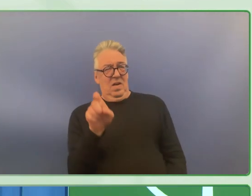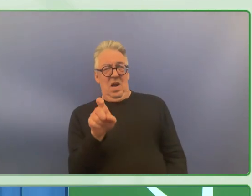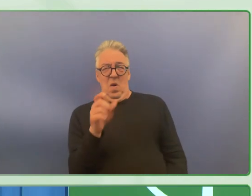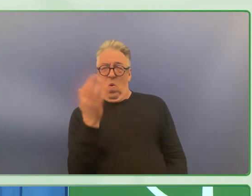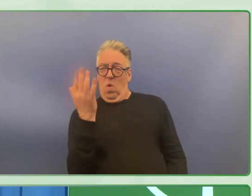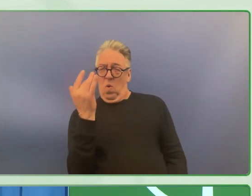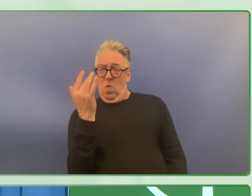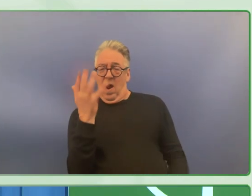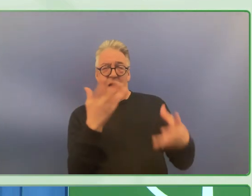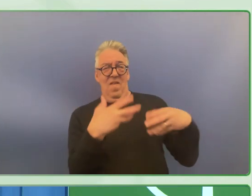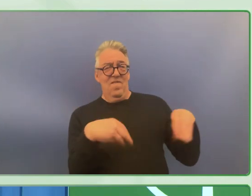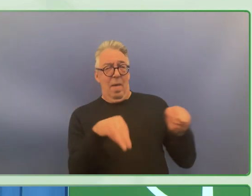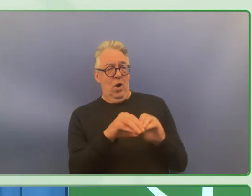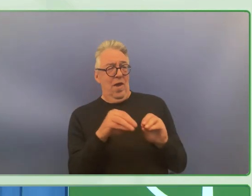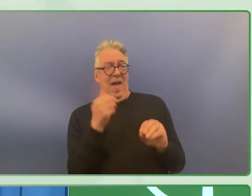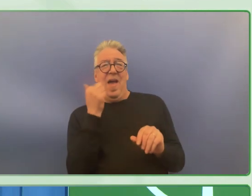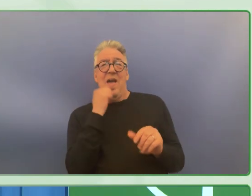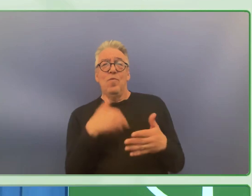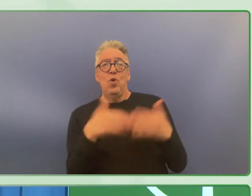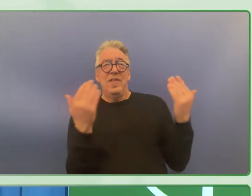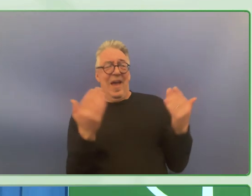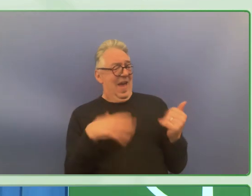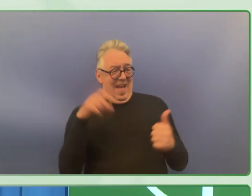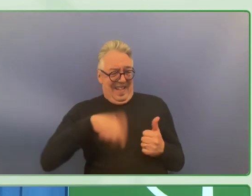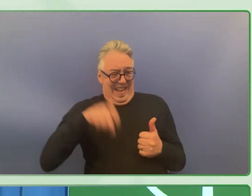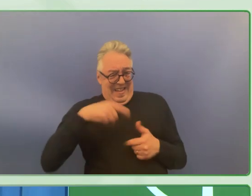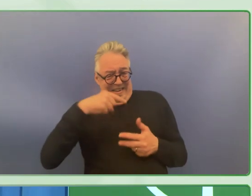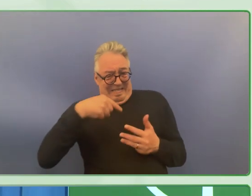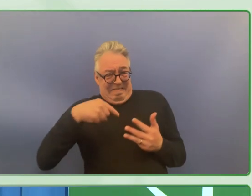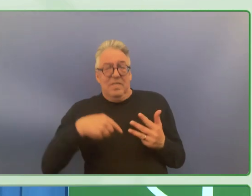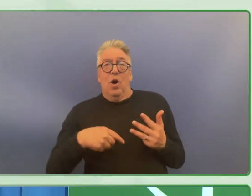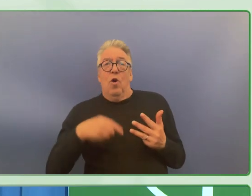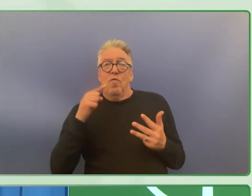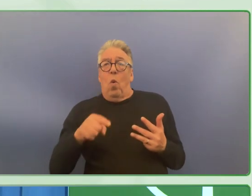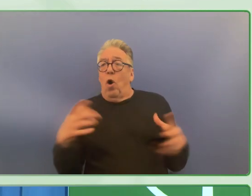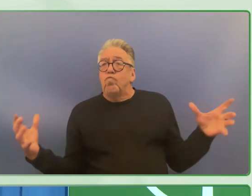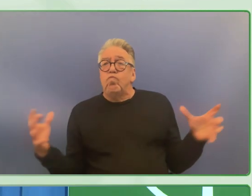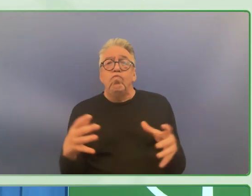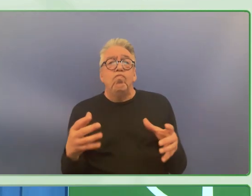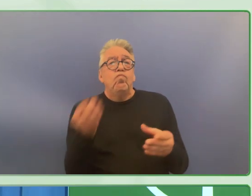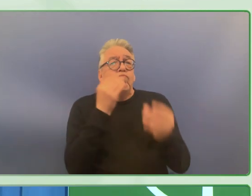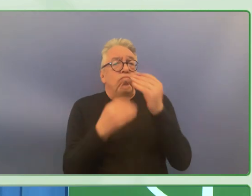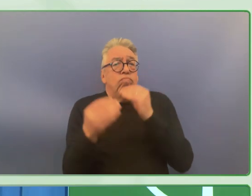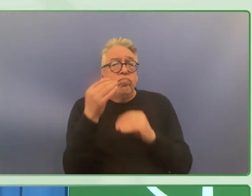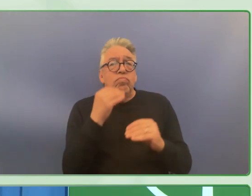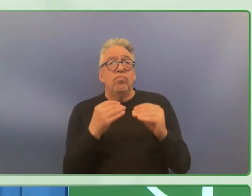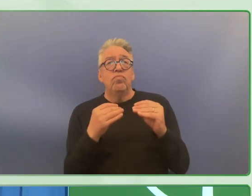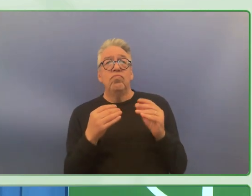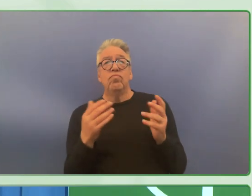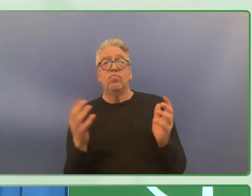to daily needs of loved ones so that they can eat, drink, or participate in sports or